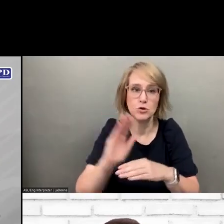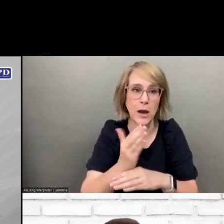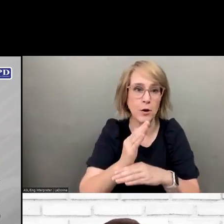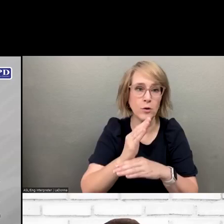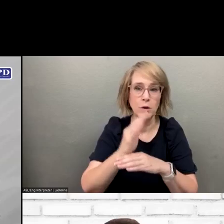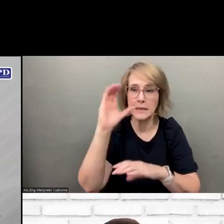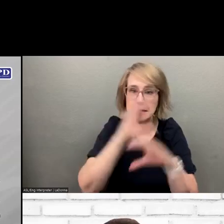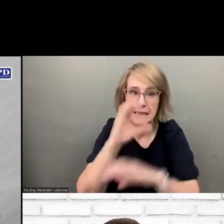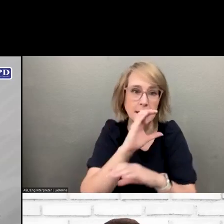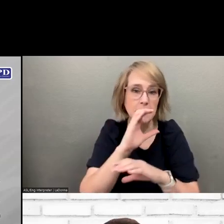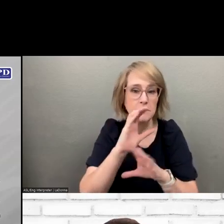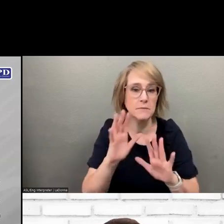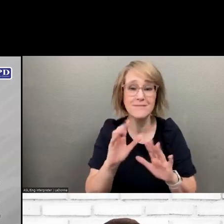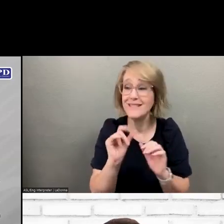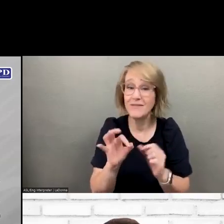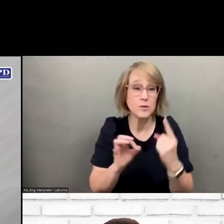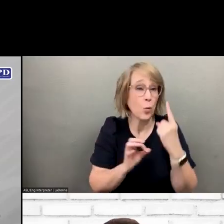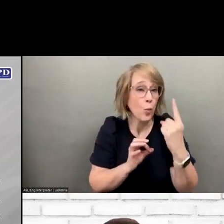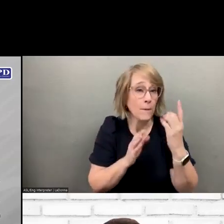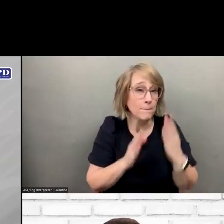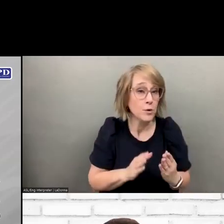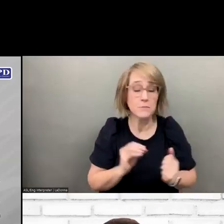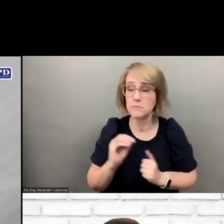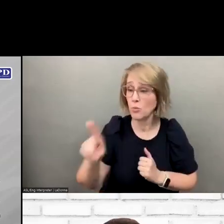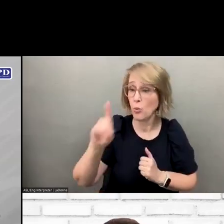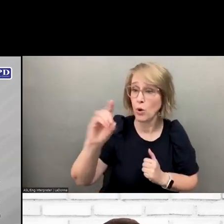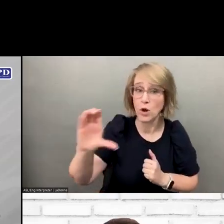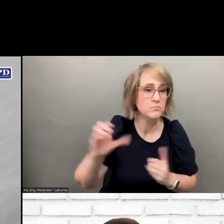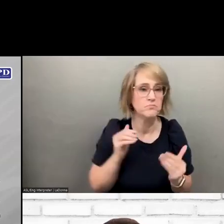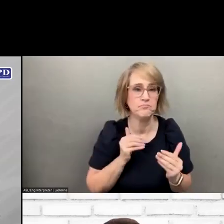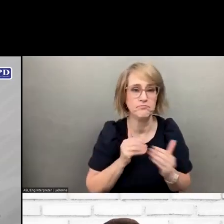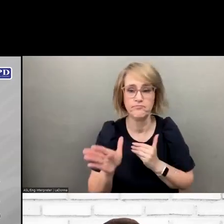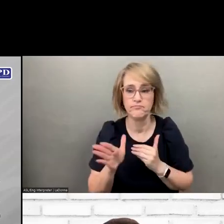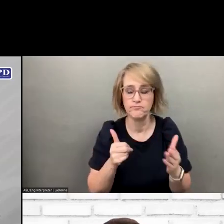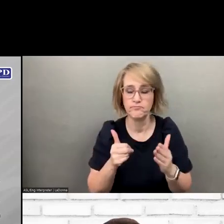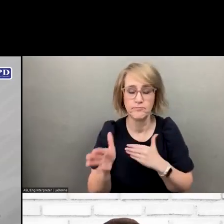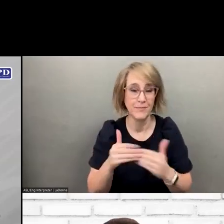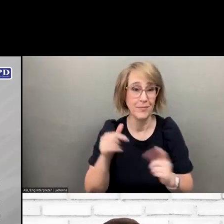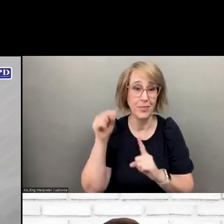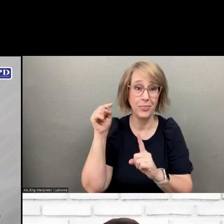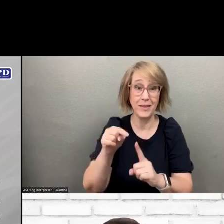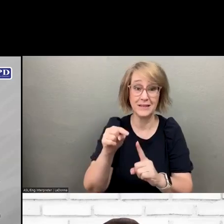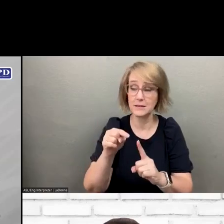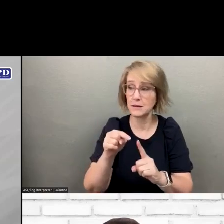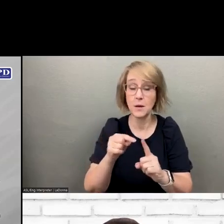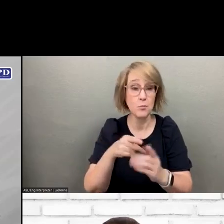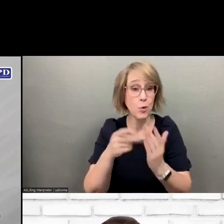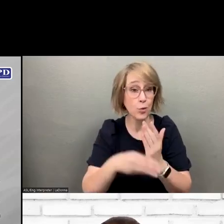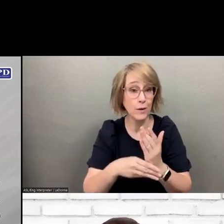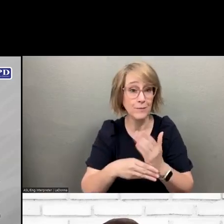And even if it's just one individual or 100, I think the message behind Let's Save Lives is very